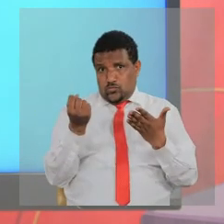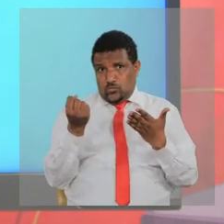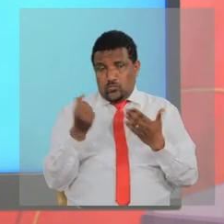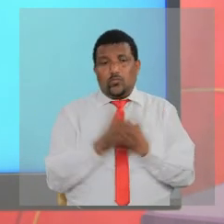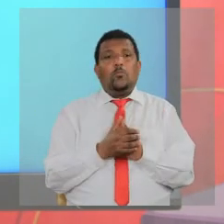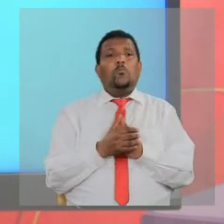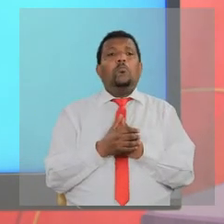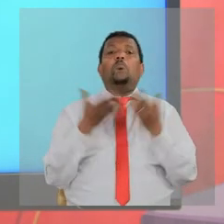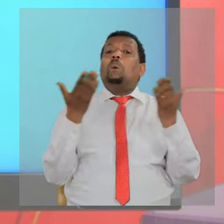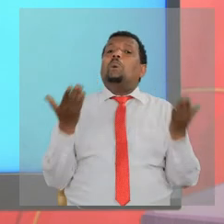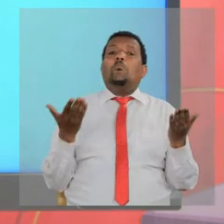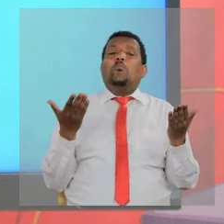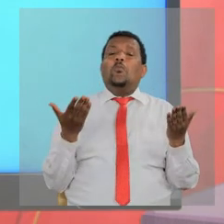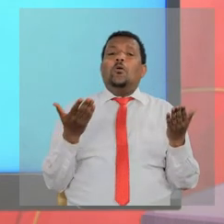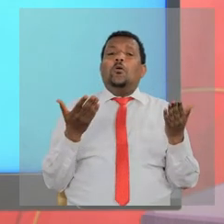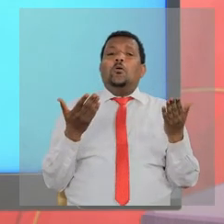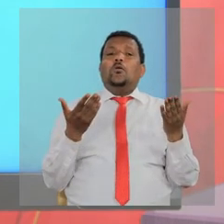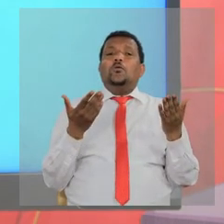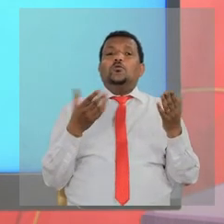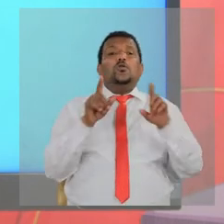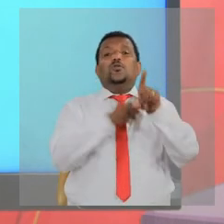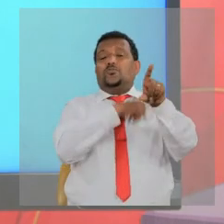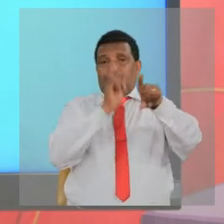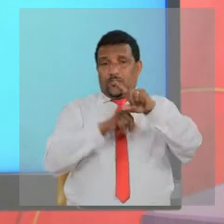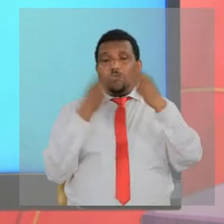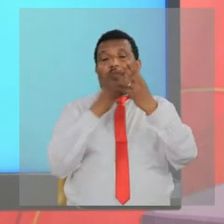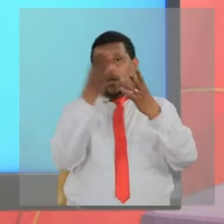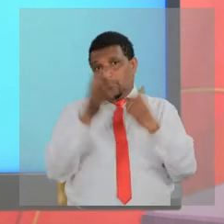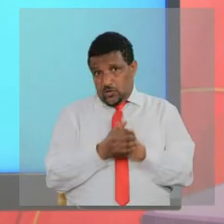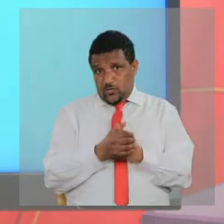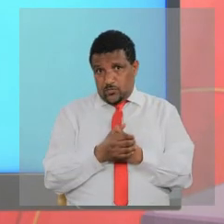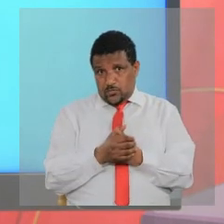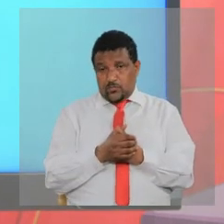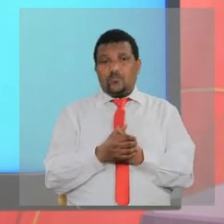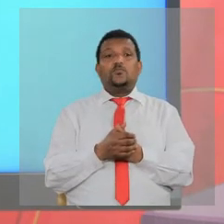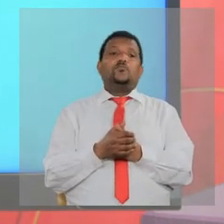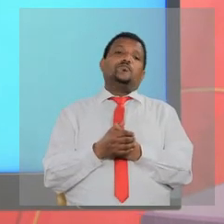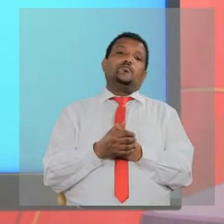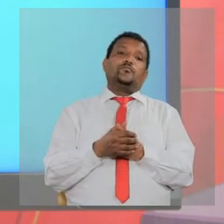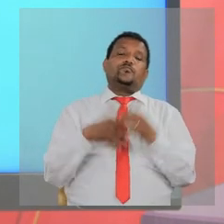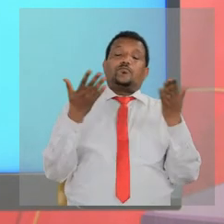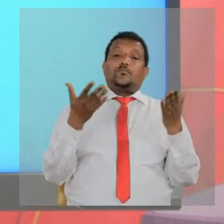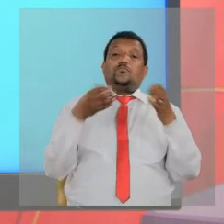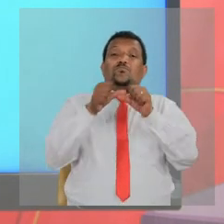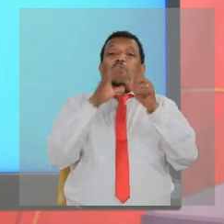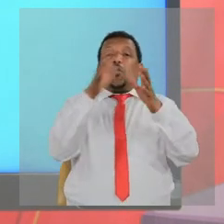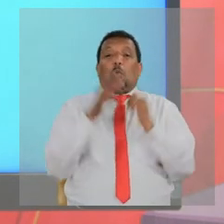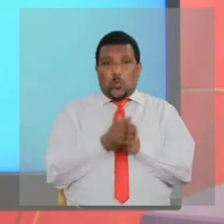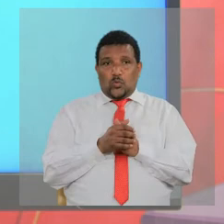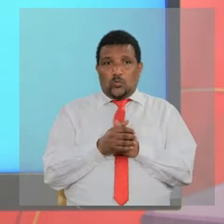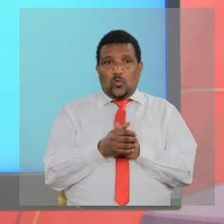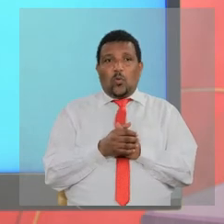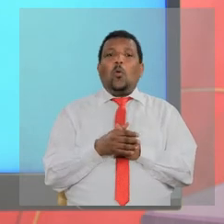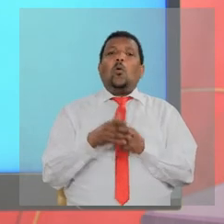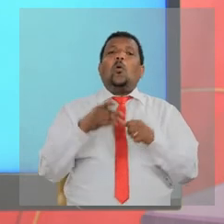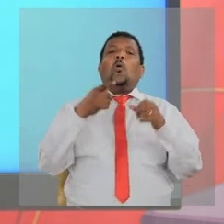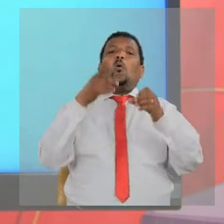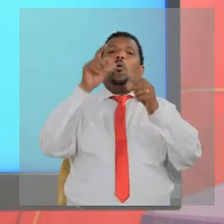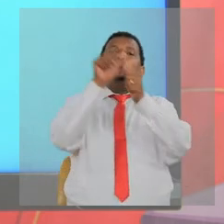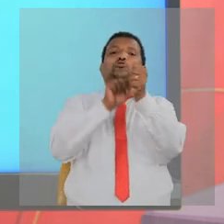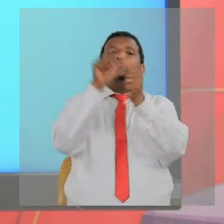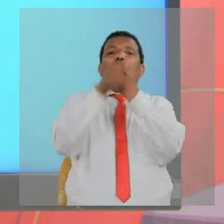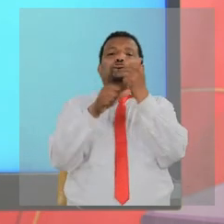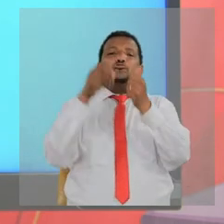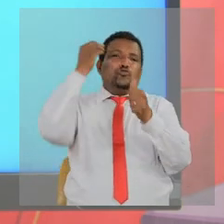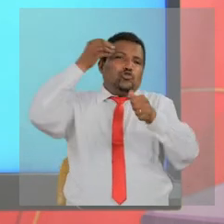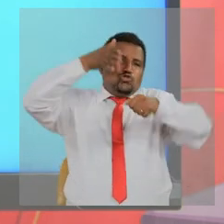those goods that we cannot use for a long period of time, which are perishable, such as potato,